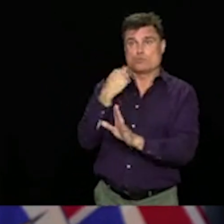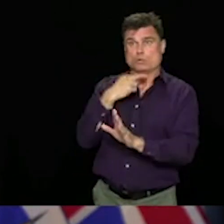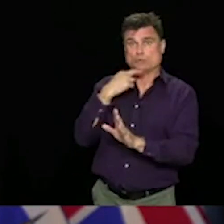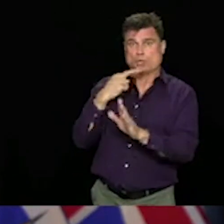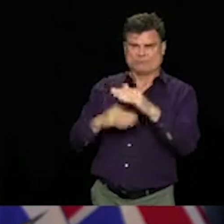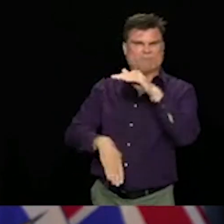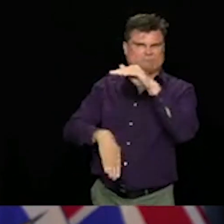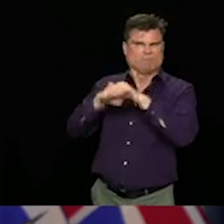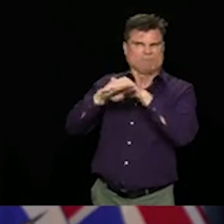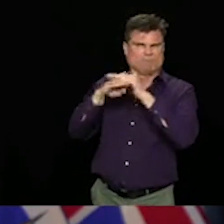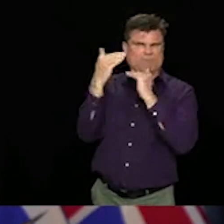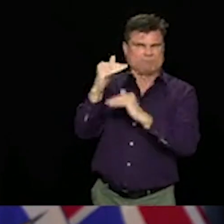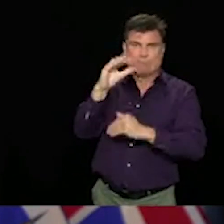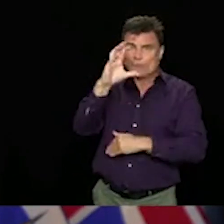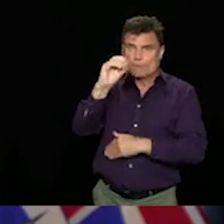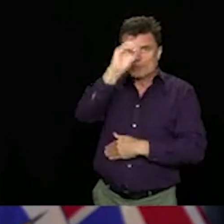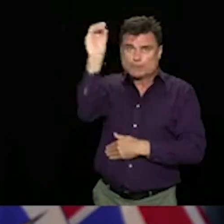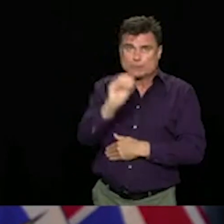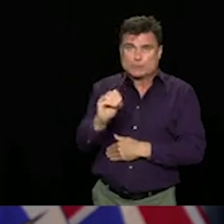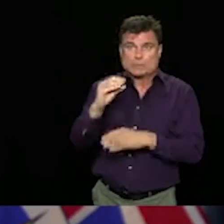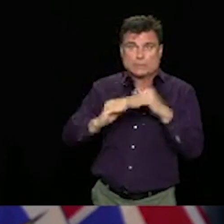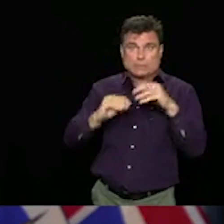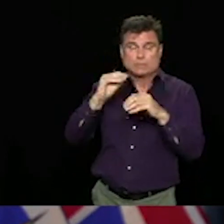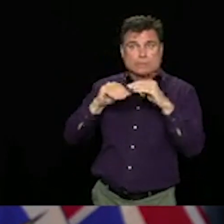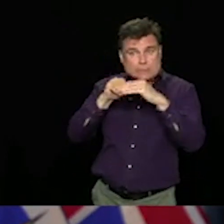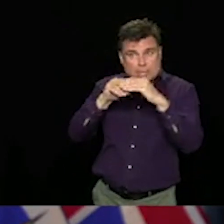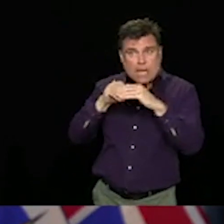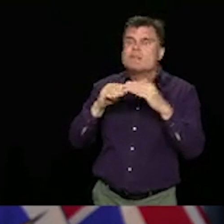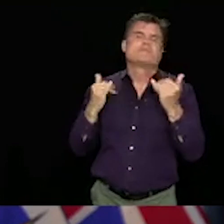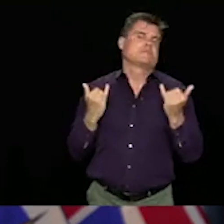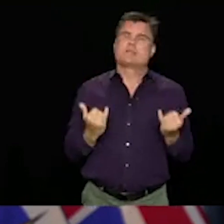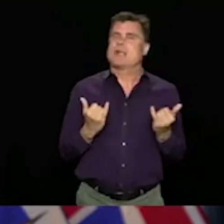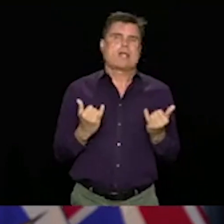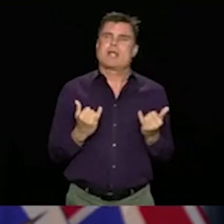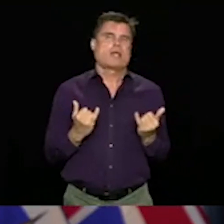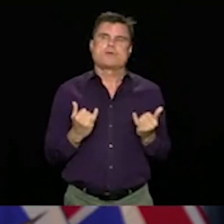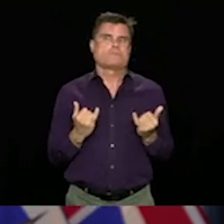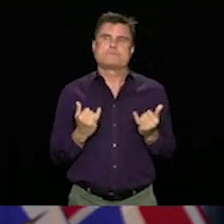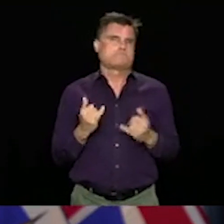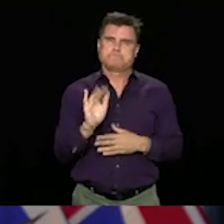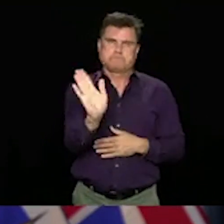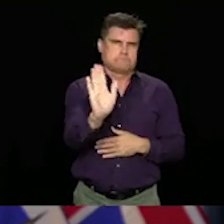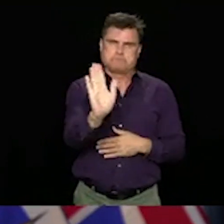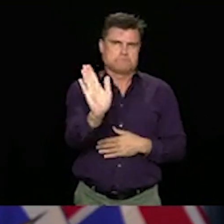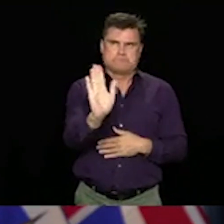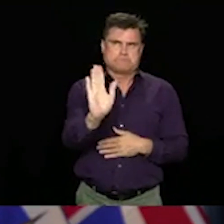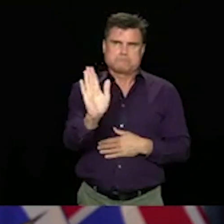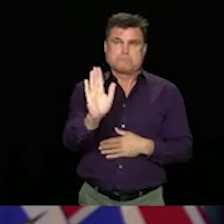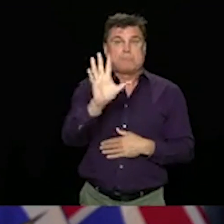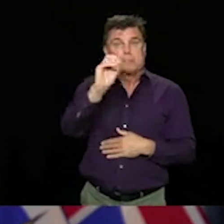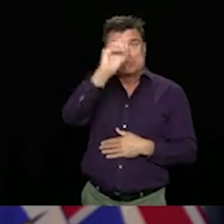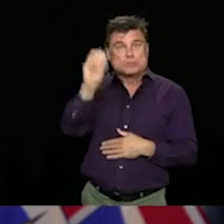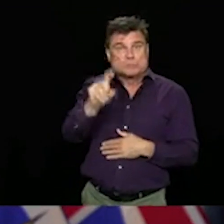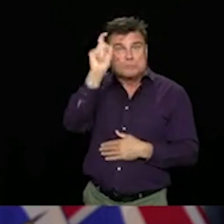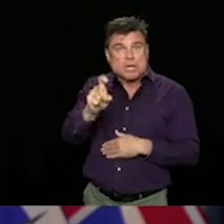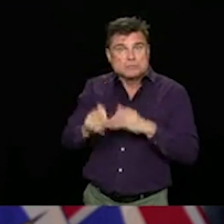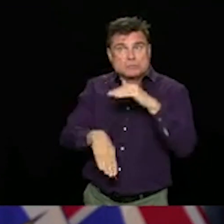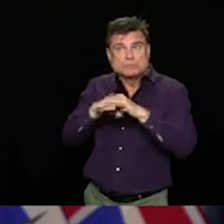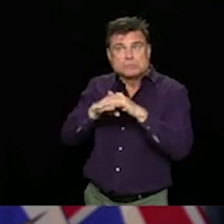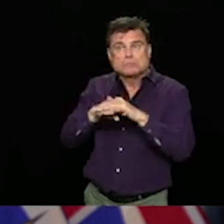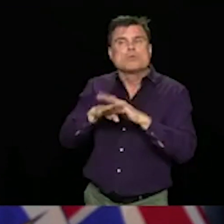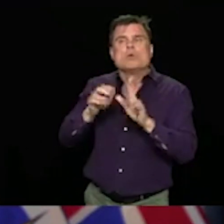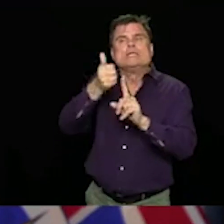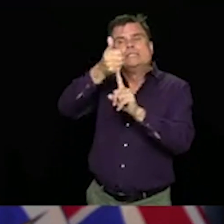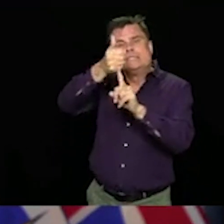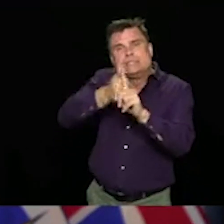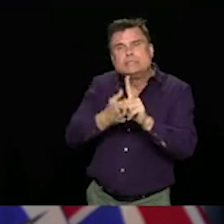every restaurant, pub or bar has to identify a number for their capacity that includes the patios.